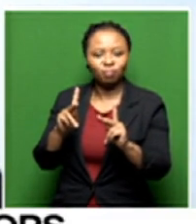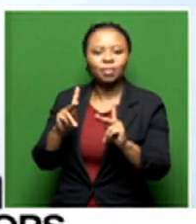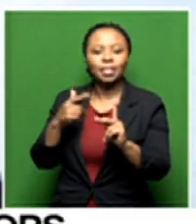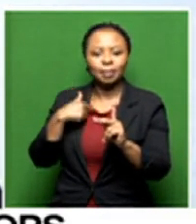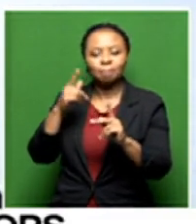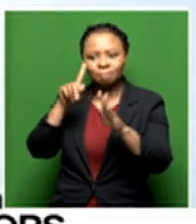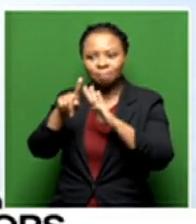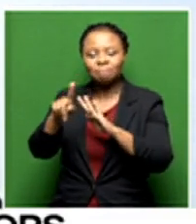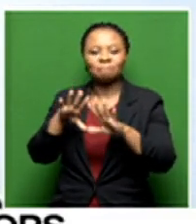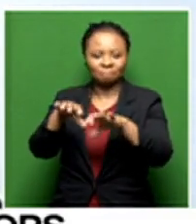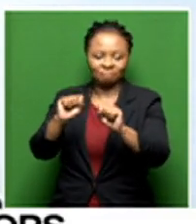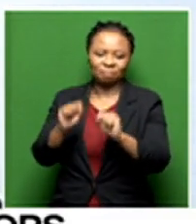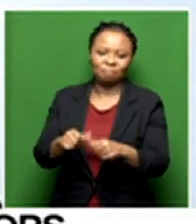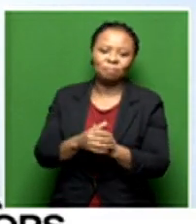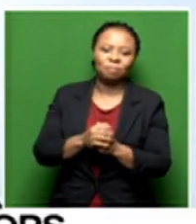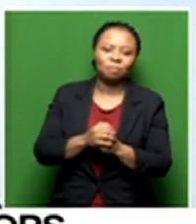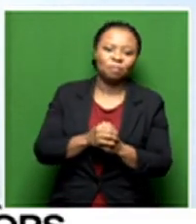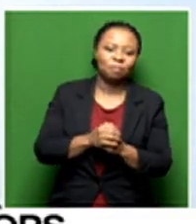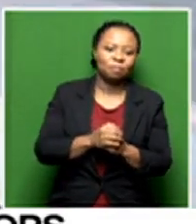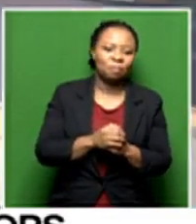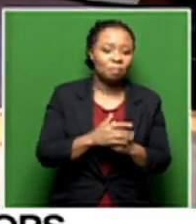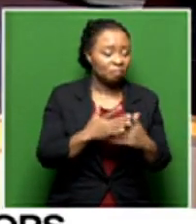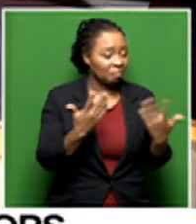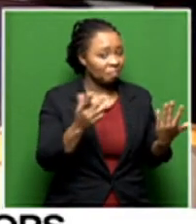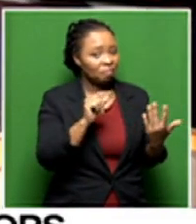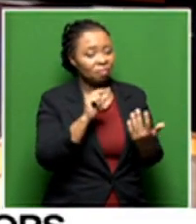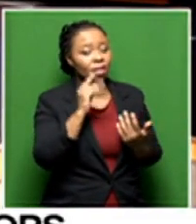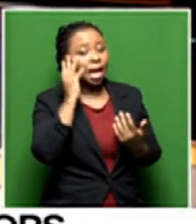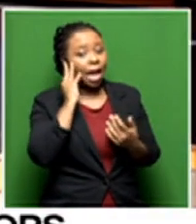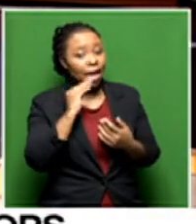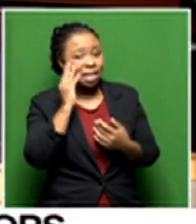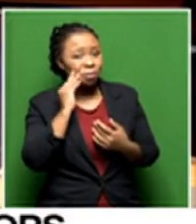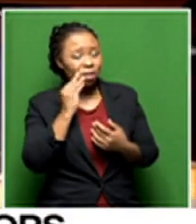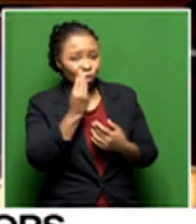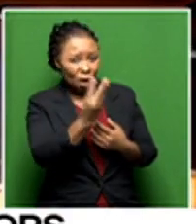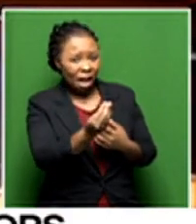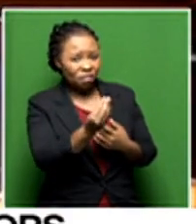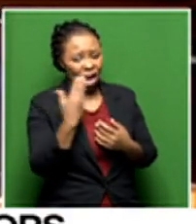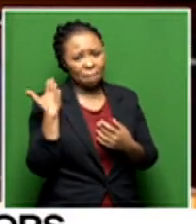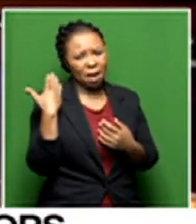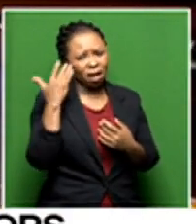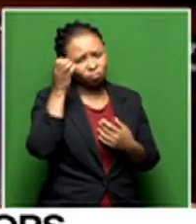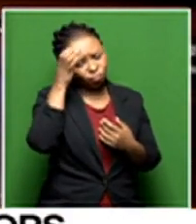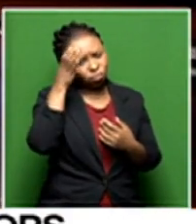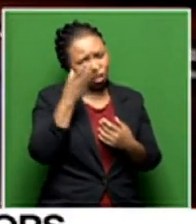to go get it anyway. Okay, so do you have any experience and perhaps prior